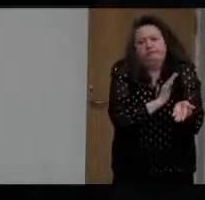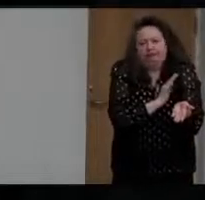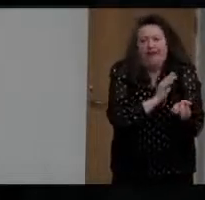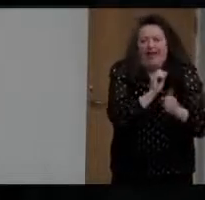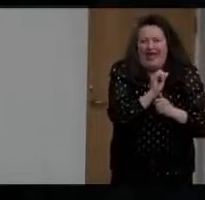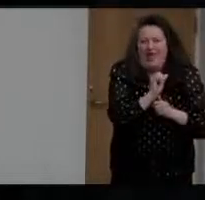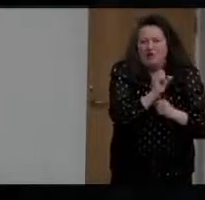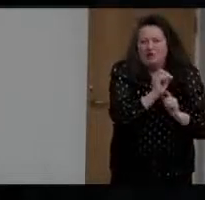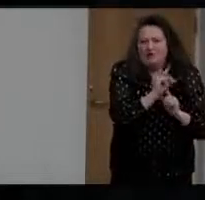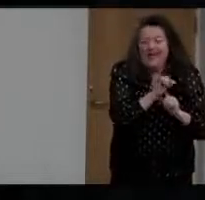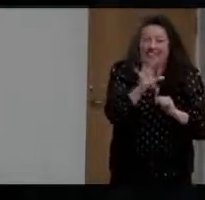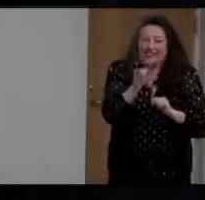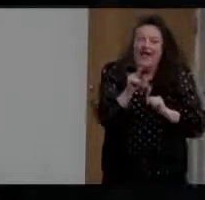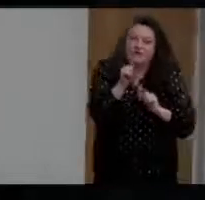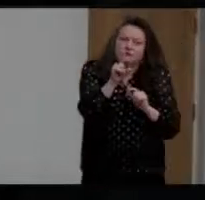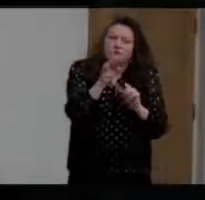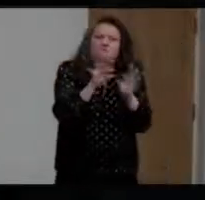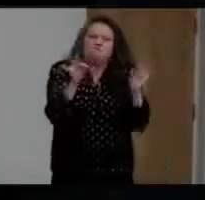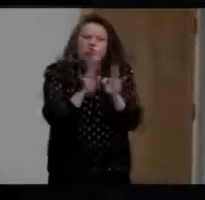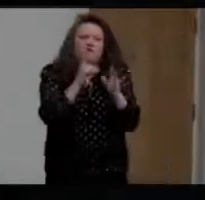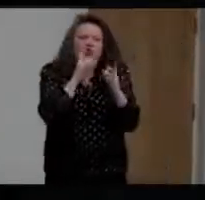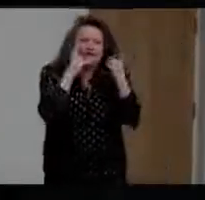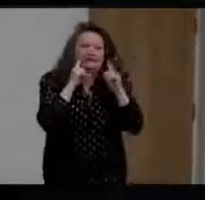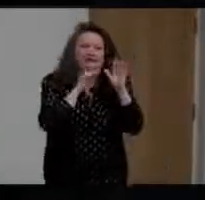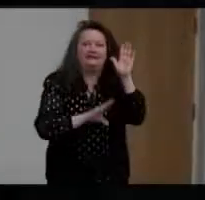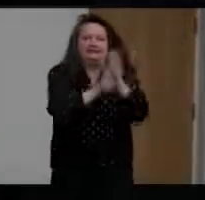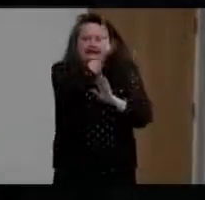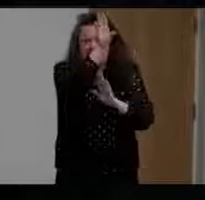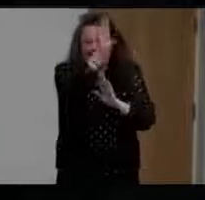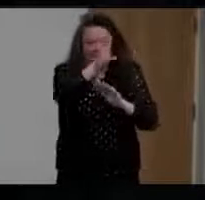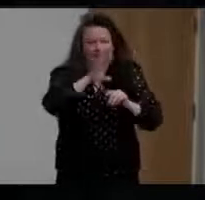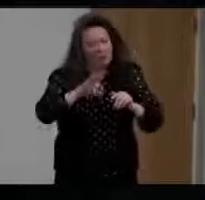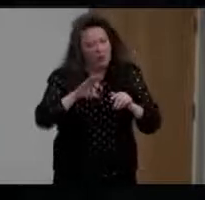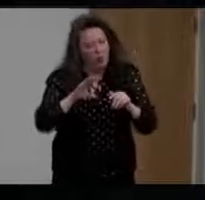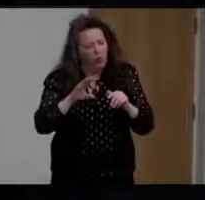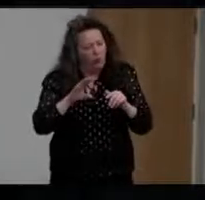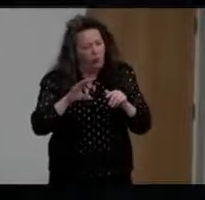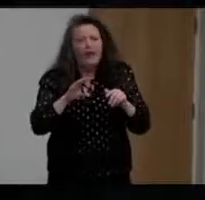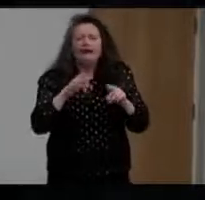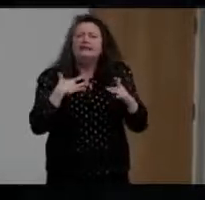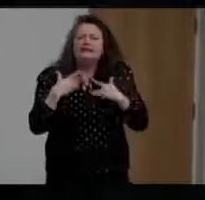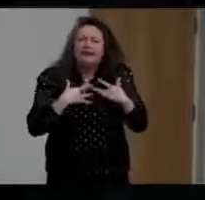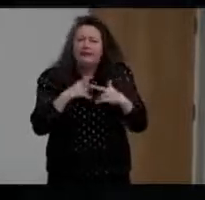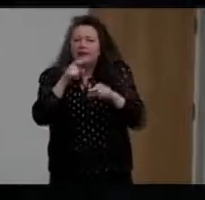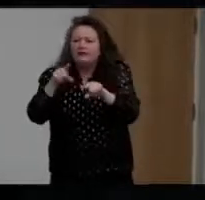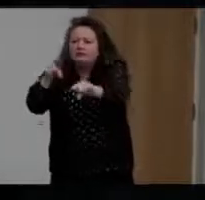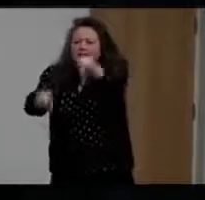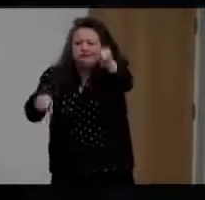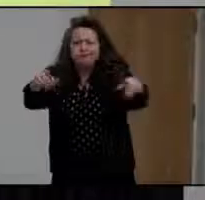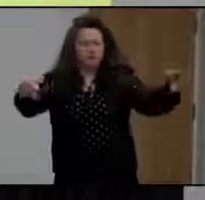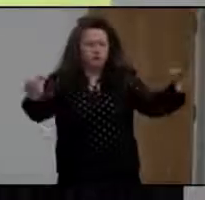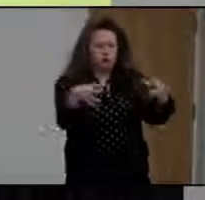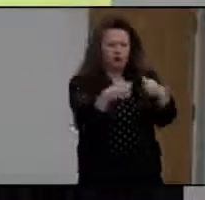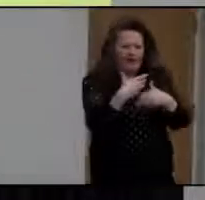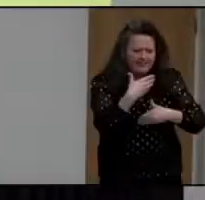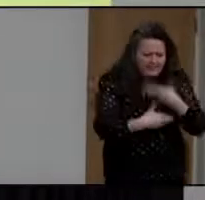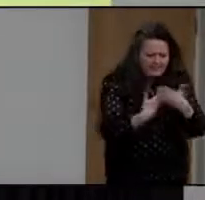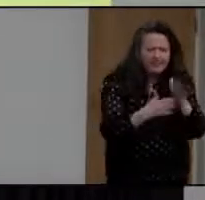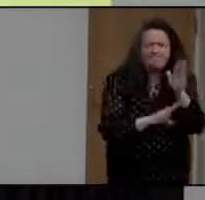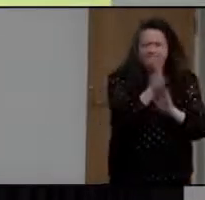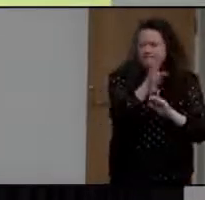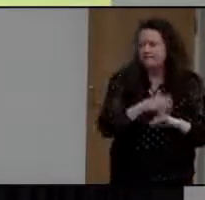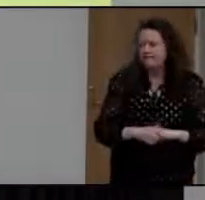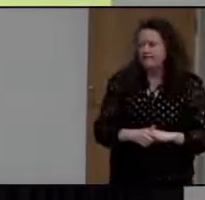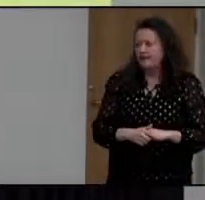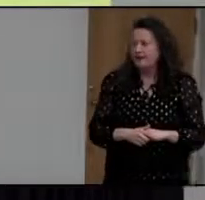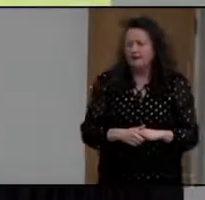success. So not to pat ourselves too much on the back, but it's exciting. It's a really exciting place and time to be. Well, research matchmaking has been my